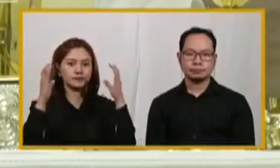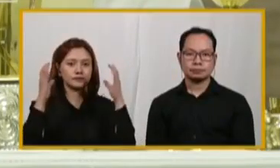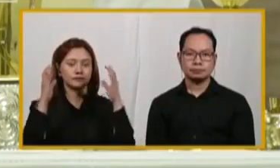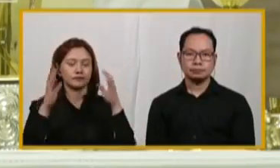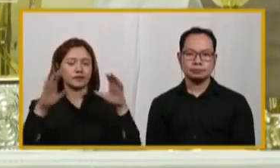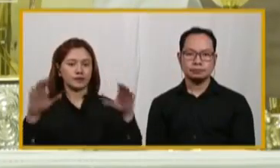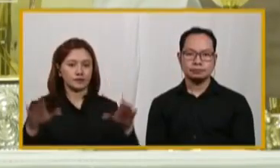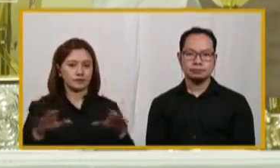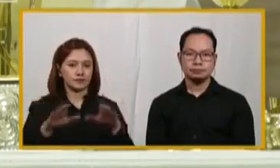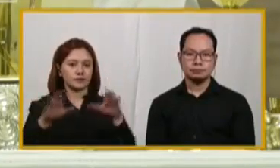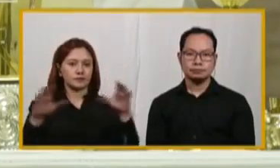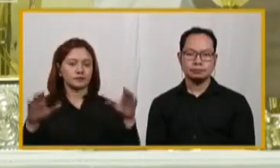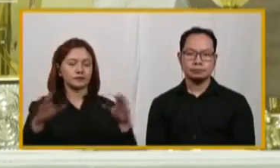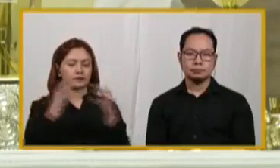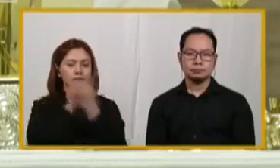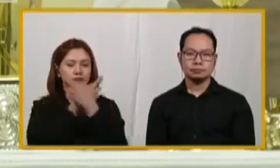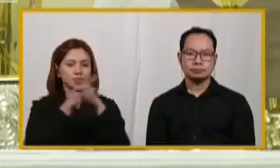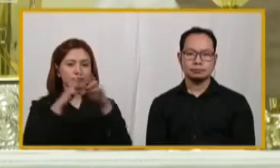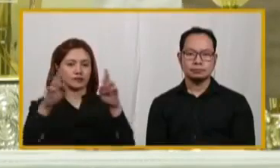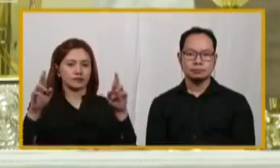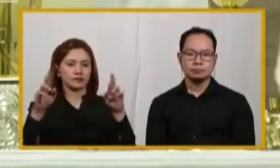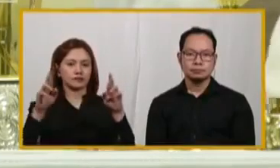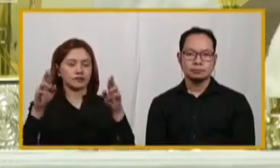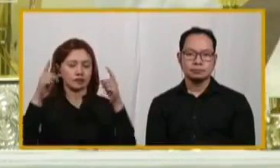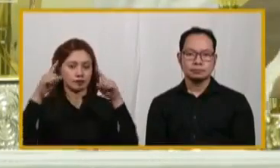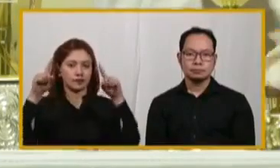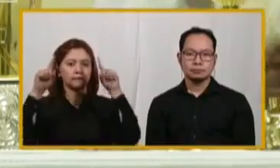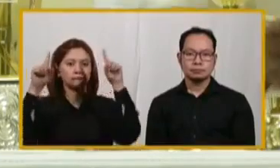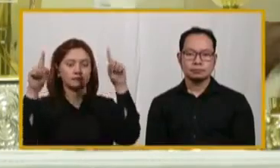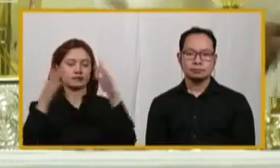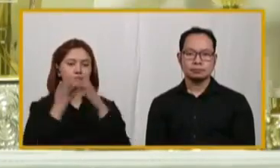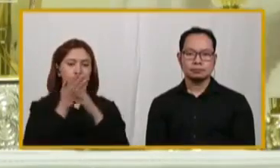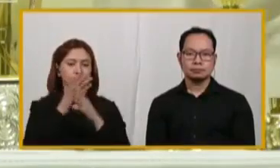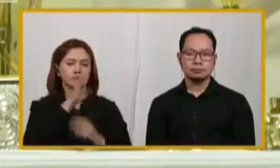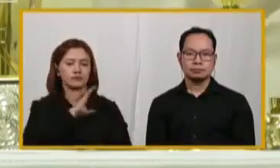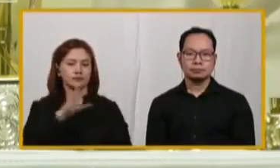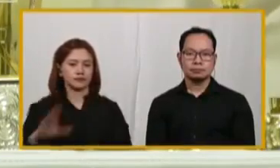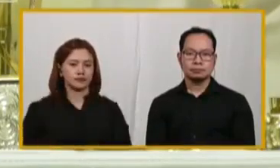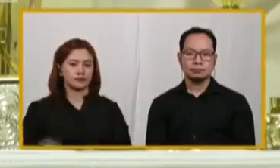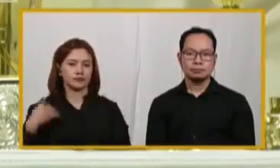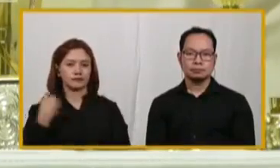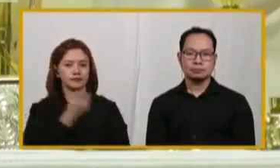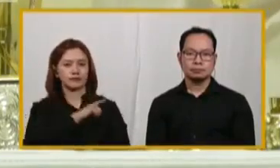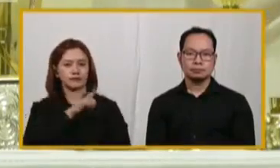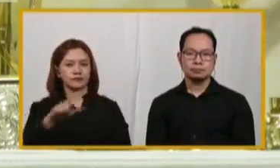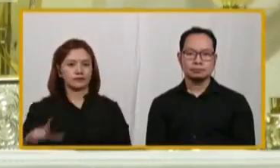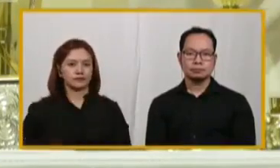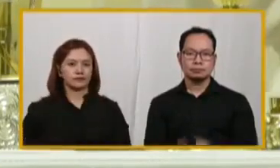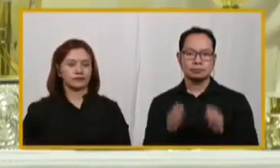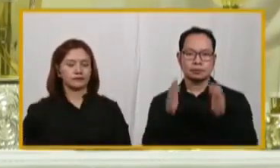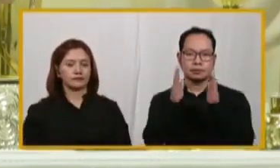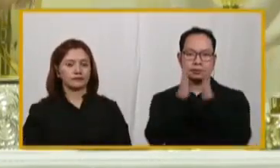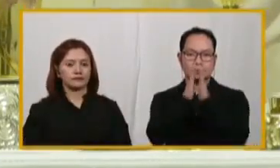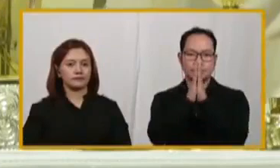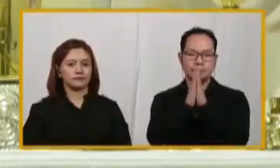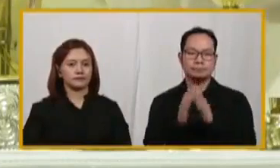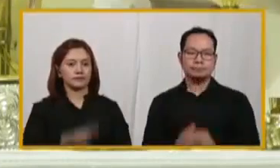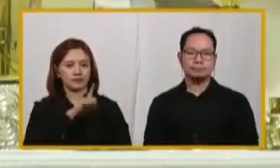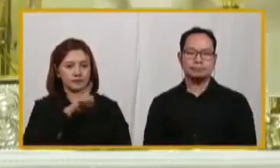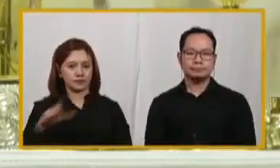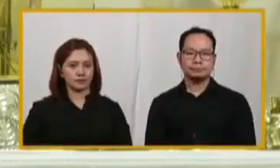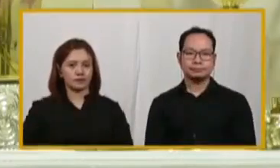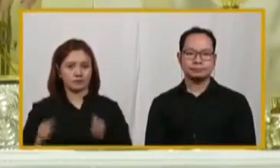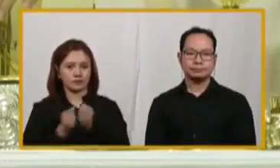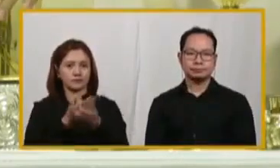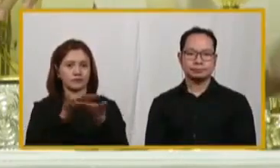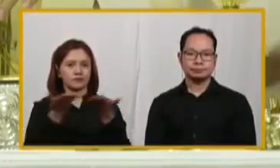work of our redemption is accomplished through Christ our Lord. Amen. The Lord be with you.